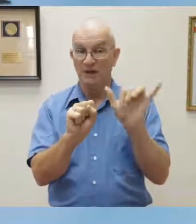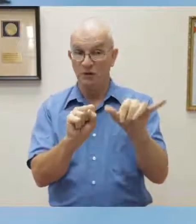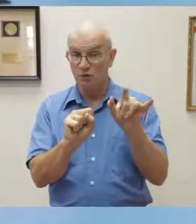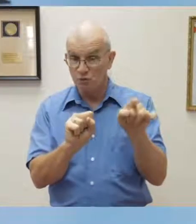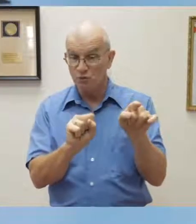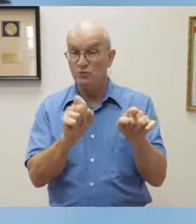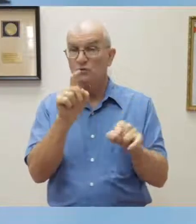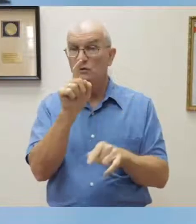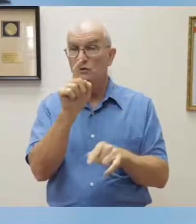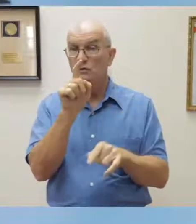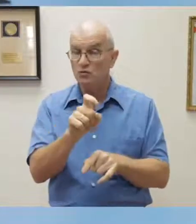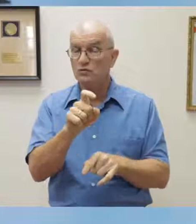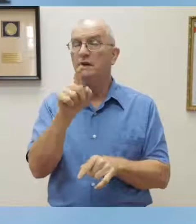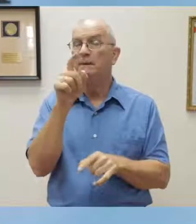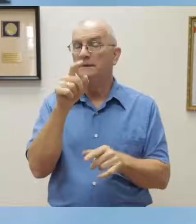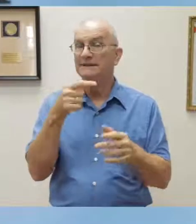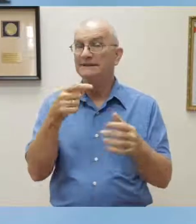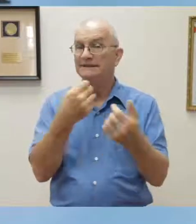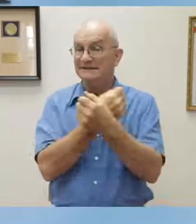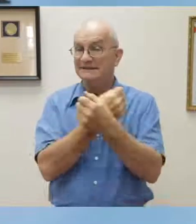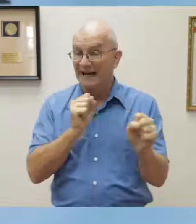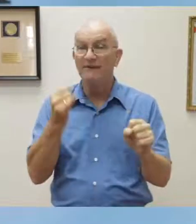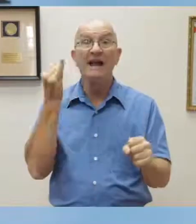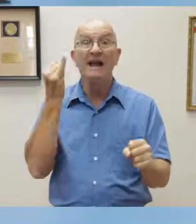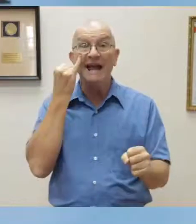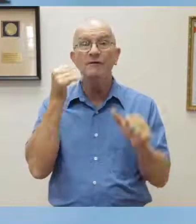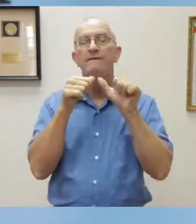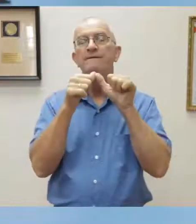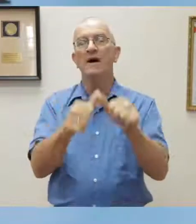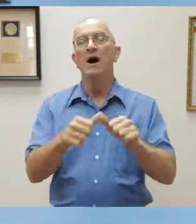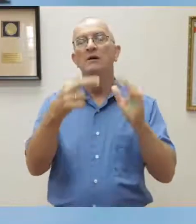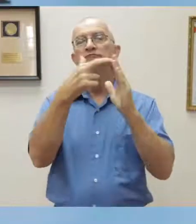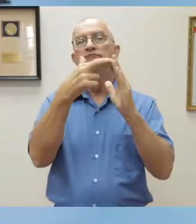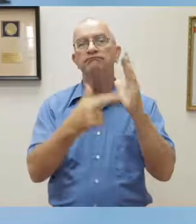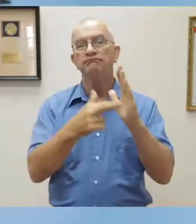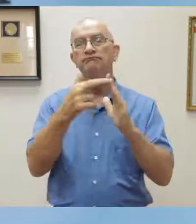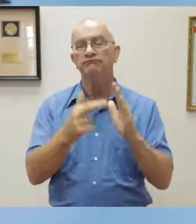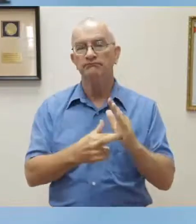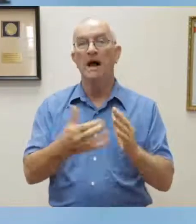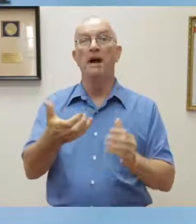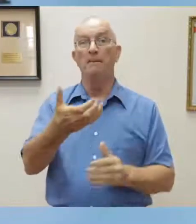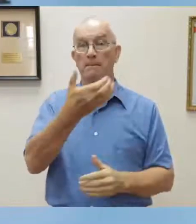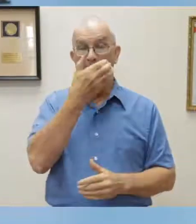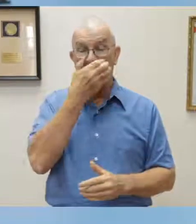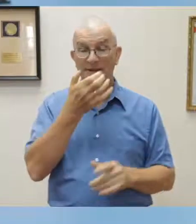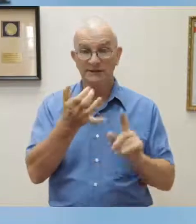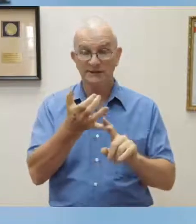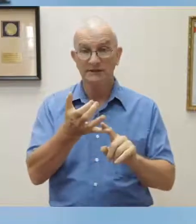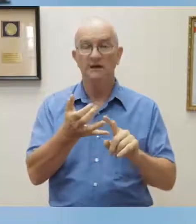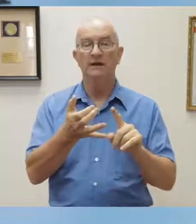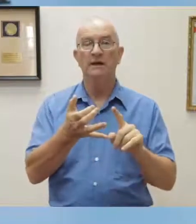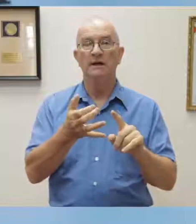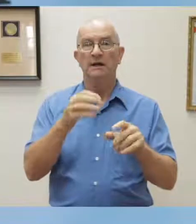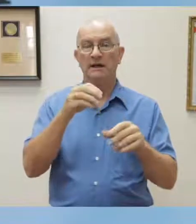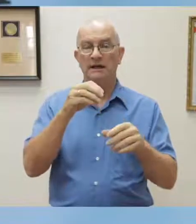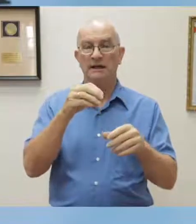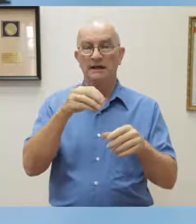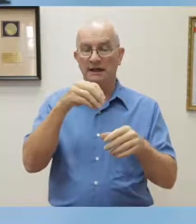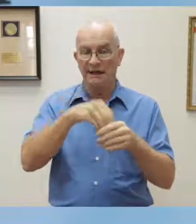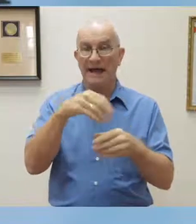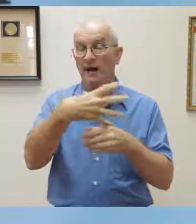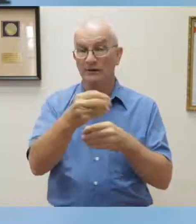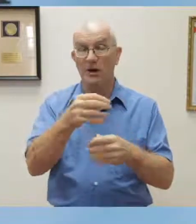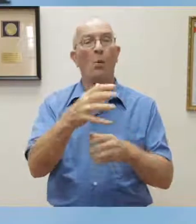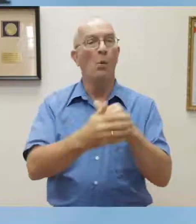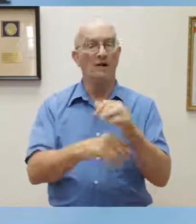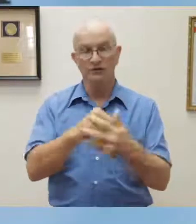be safe if you always follow the guidelines of wearing a mask when you are in public, washing your